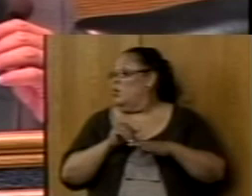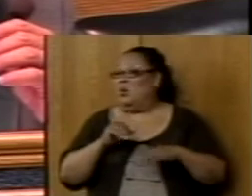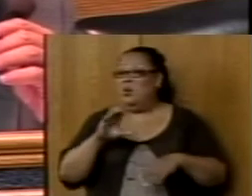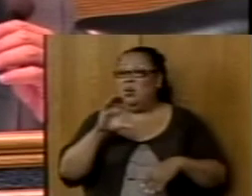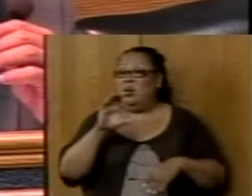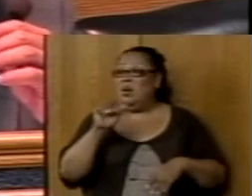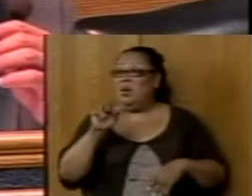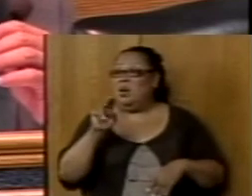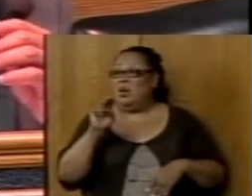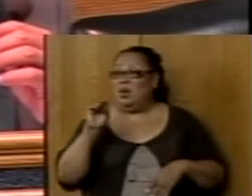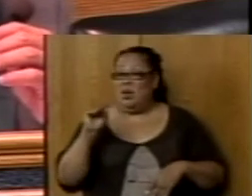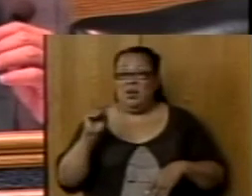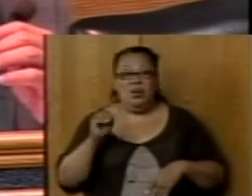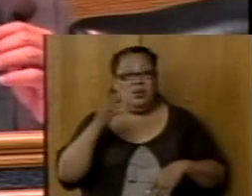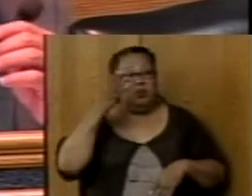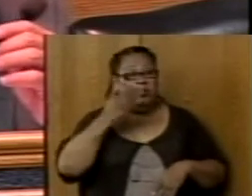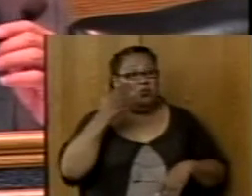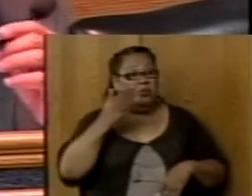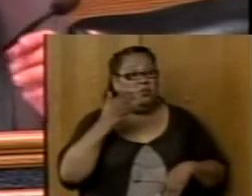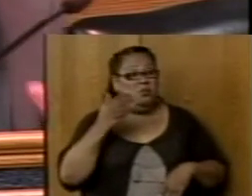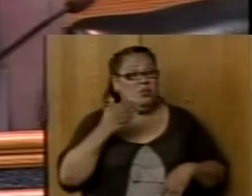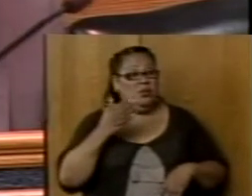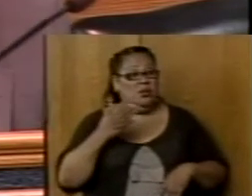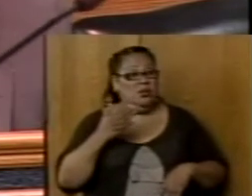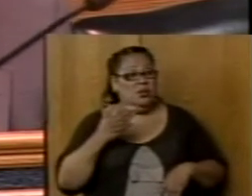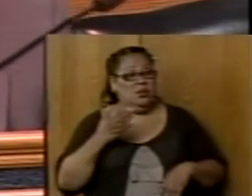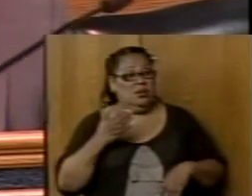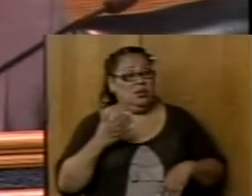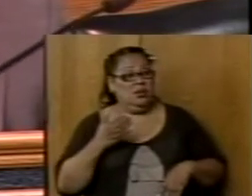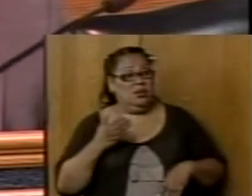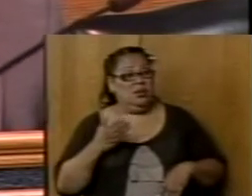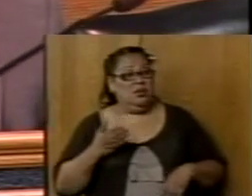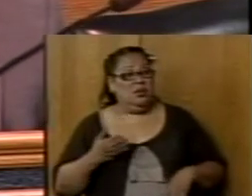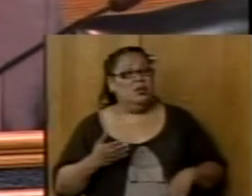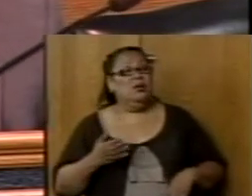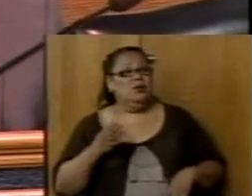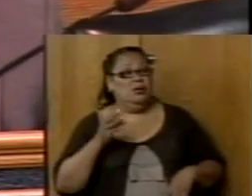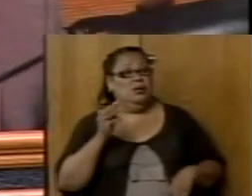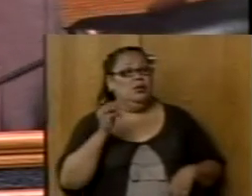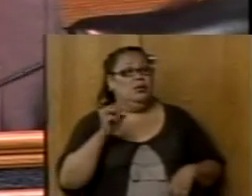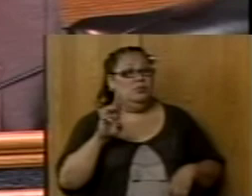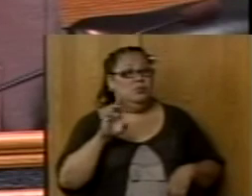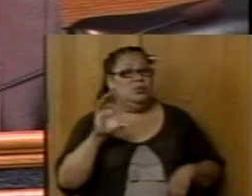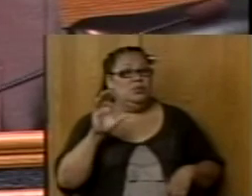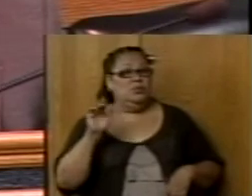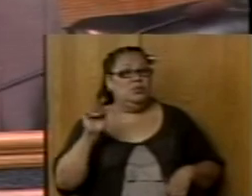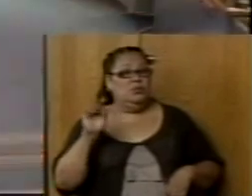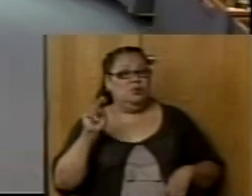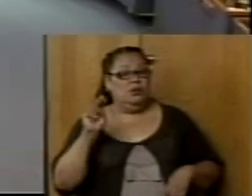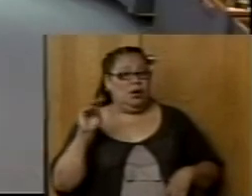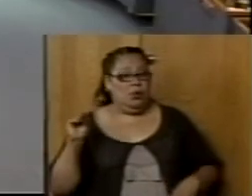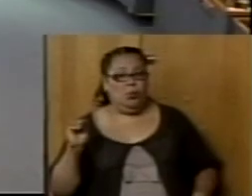Cano to the front, if I may. Mr. Cano?